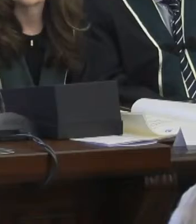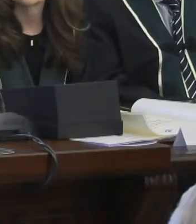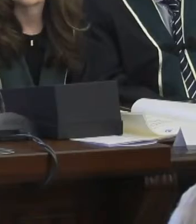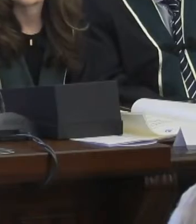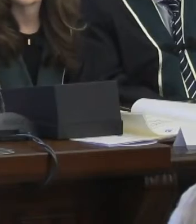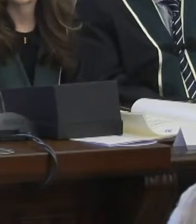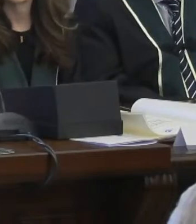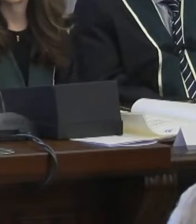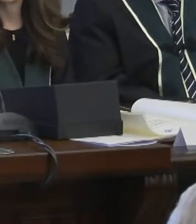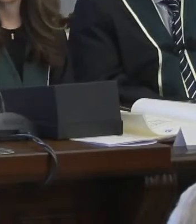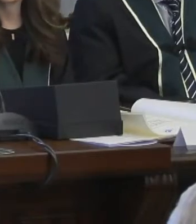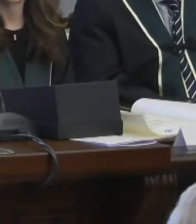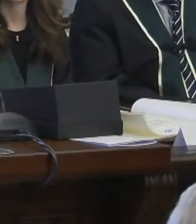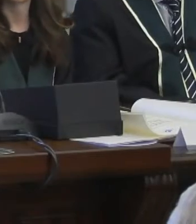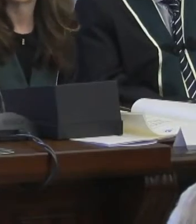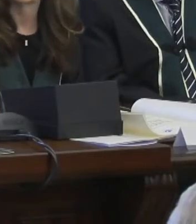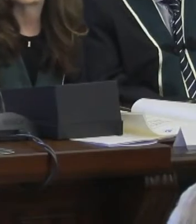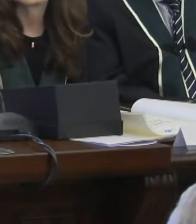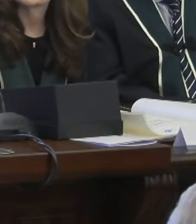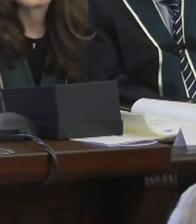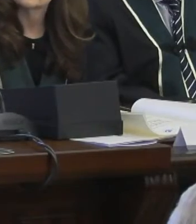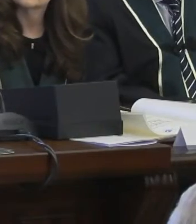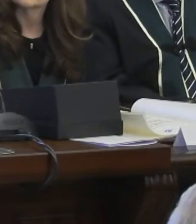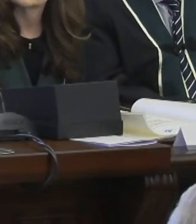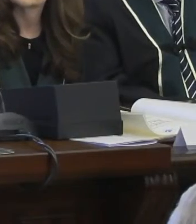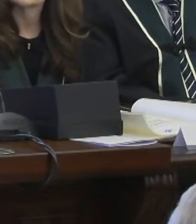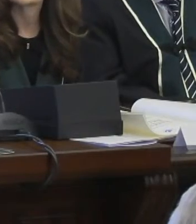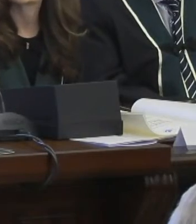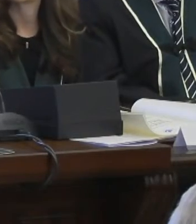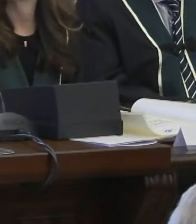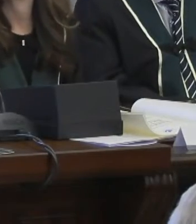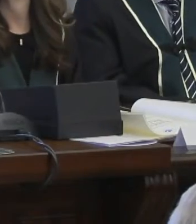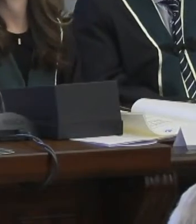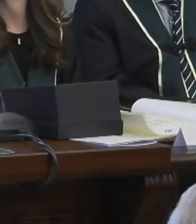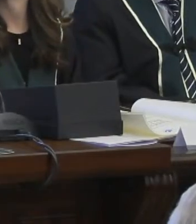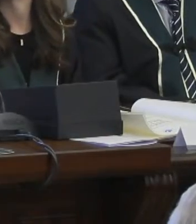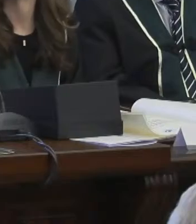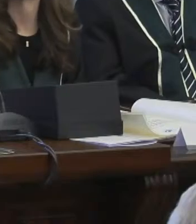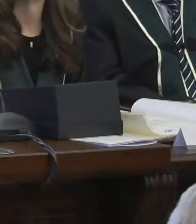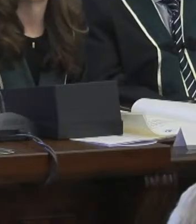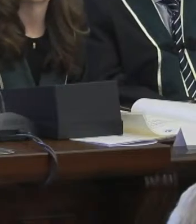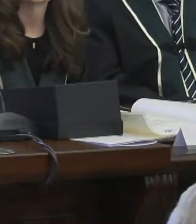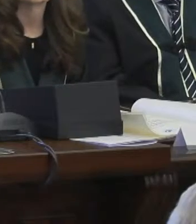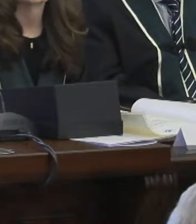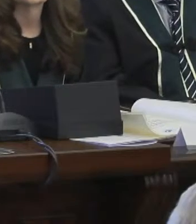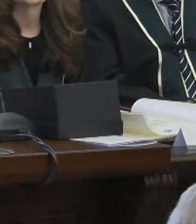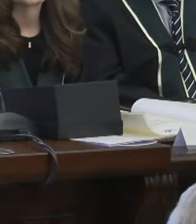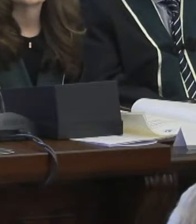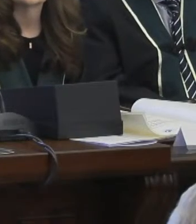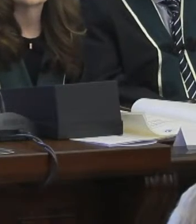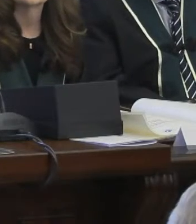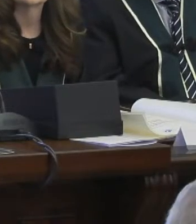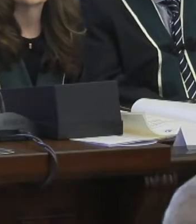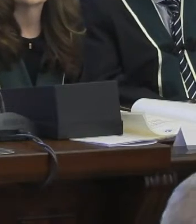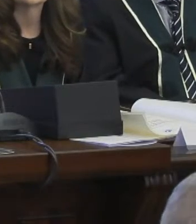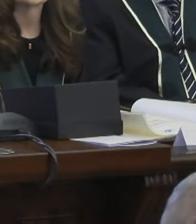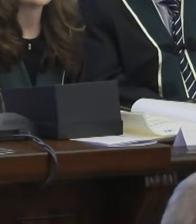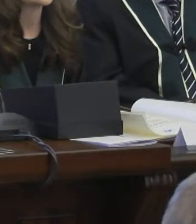it was first granted in the year 1195, the freedom of Waterford has represented a distinguished